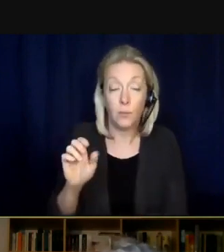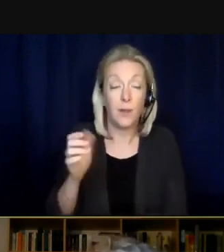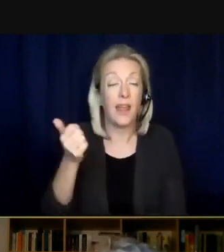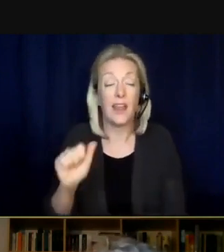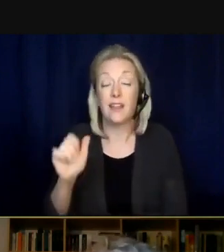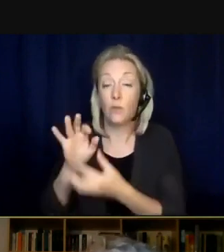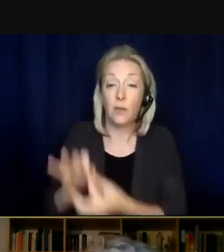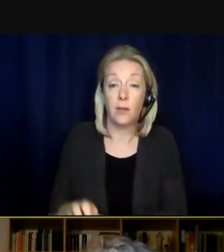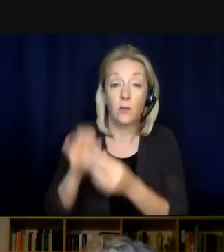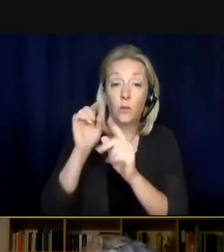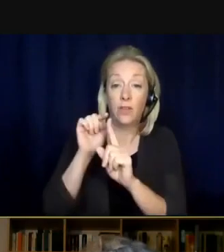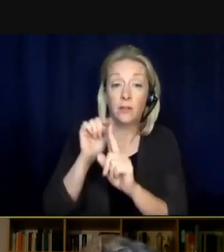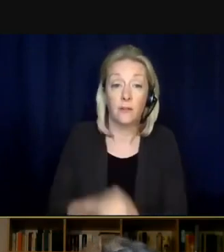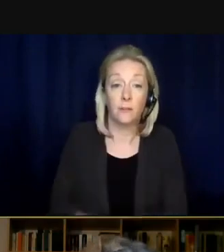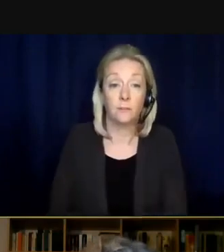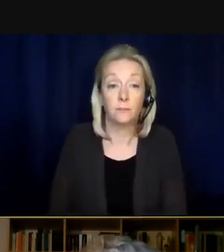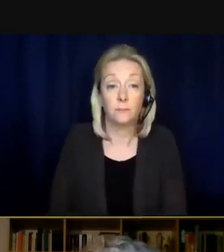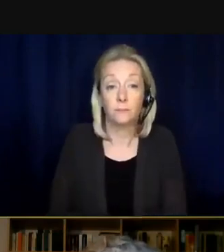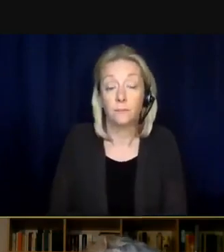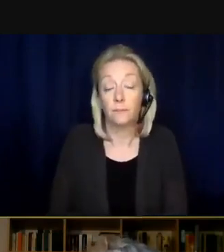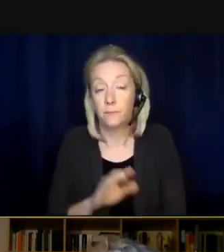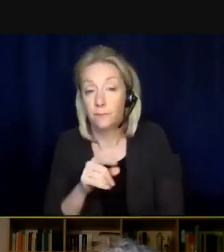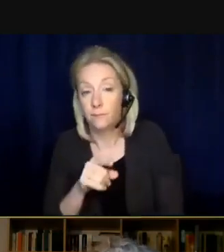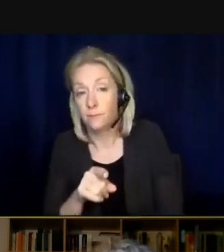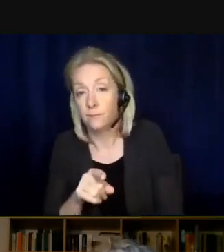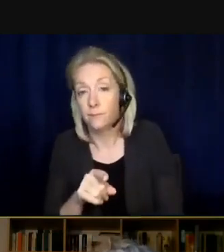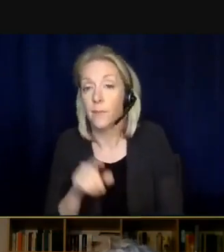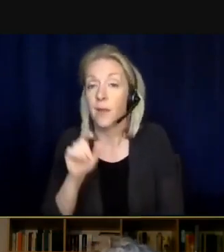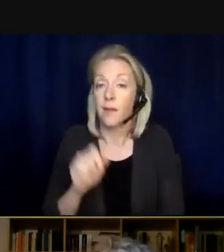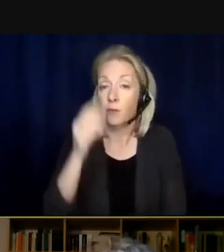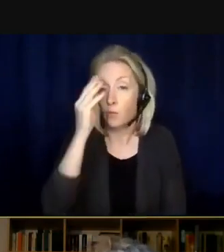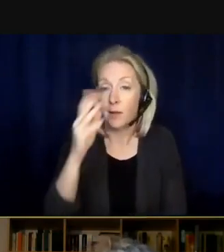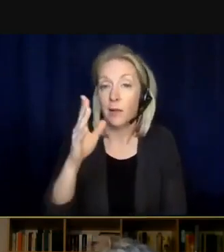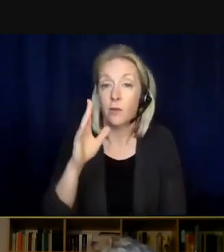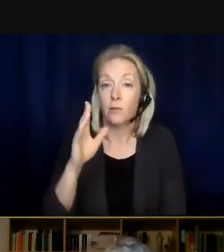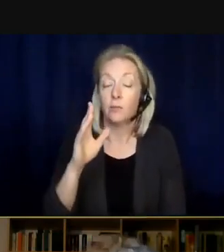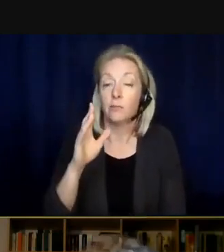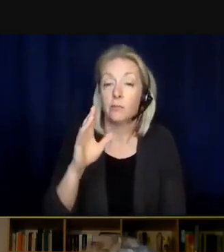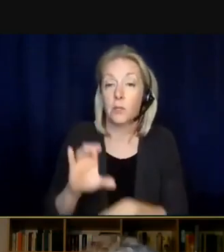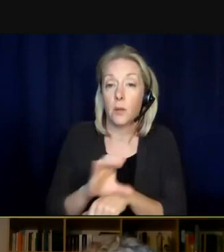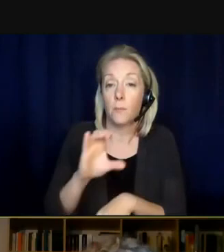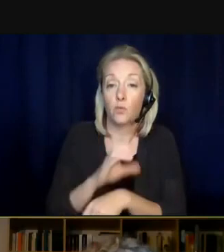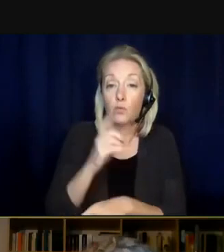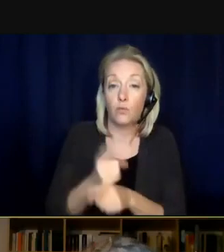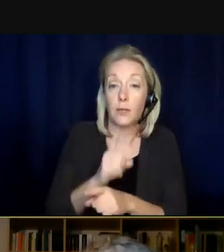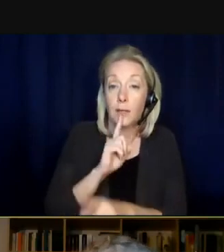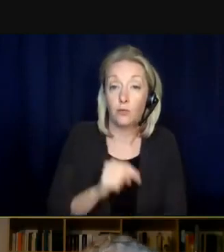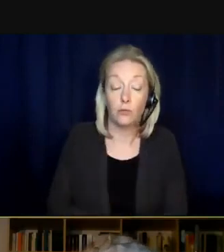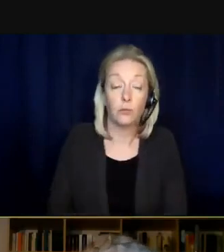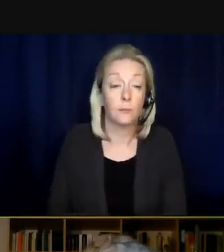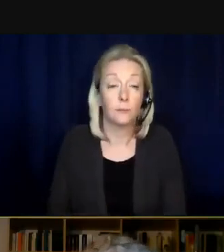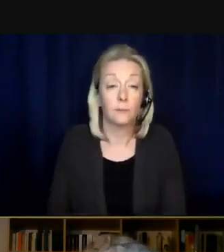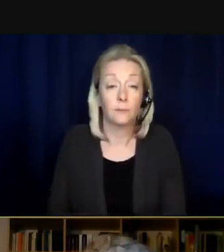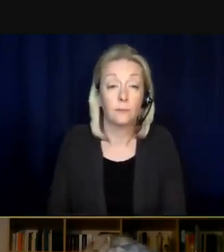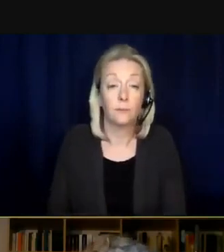this question. And then here, we have to tell the computer with a true false if this is correct or not correct, and it